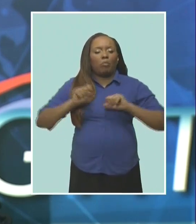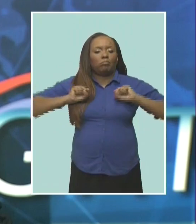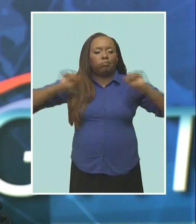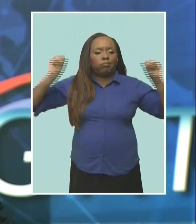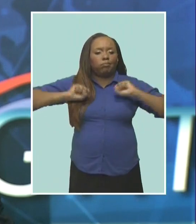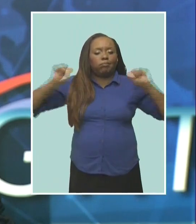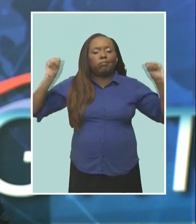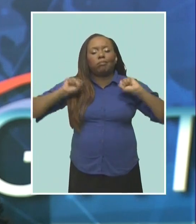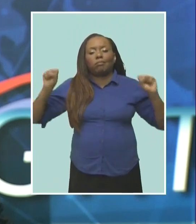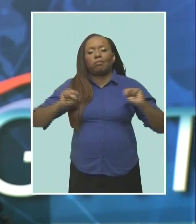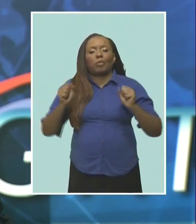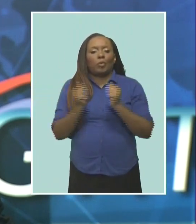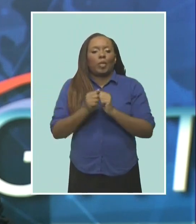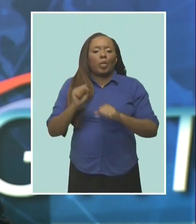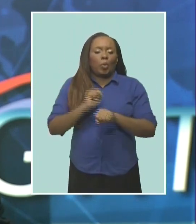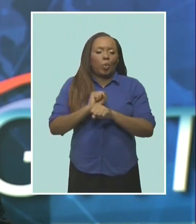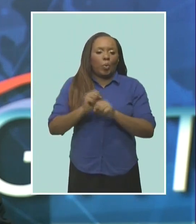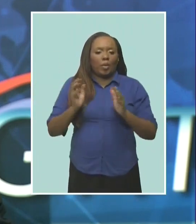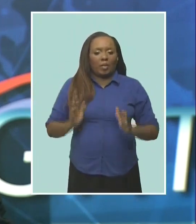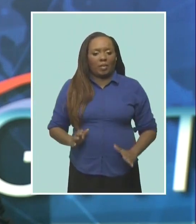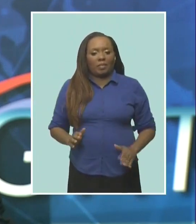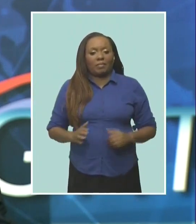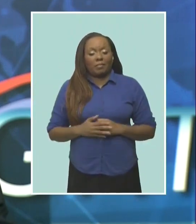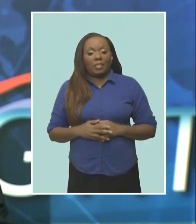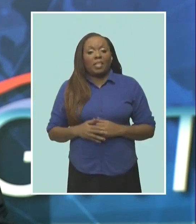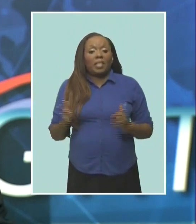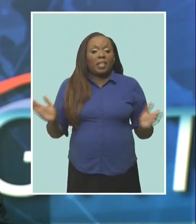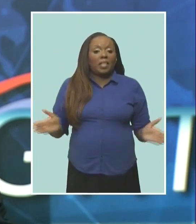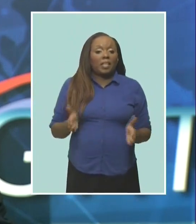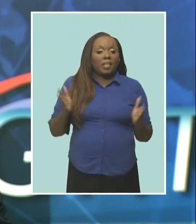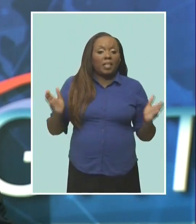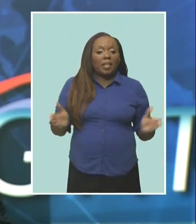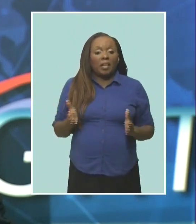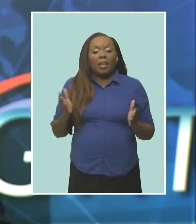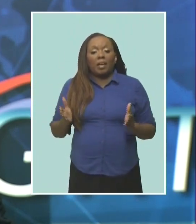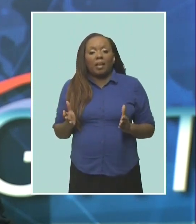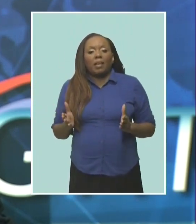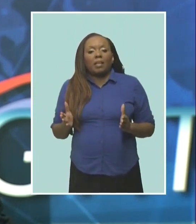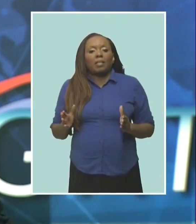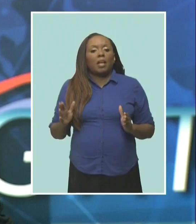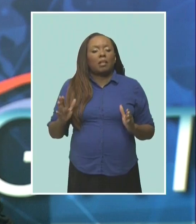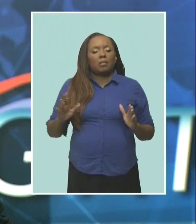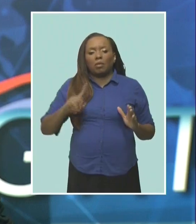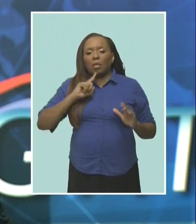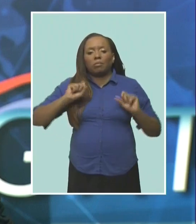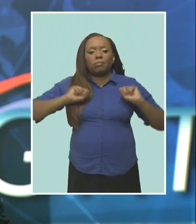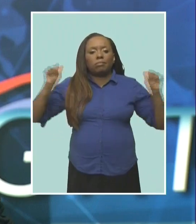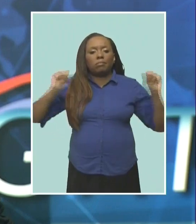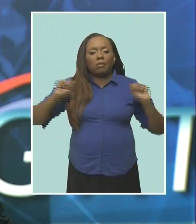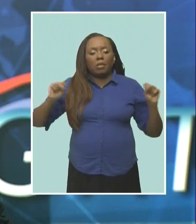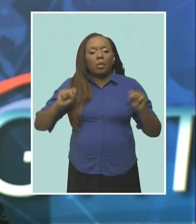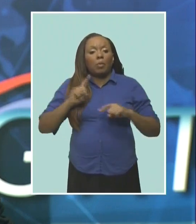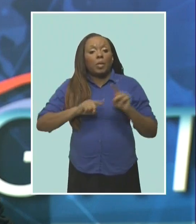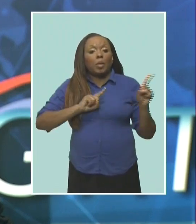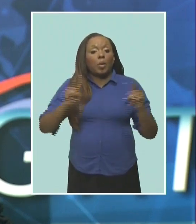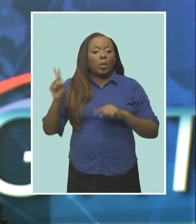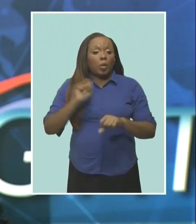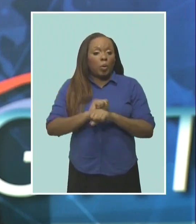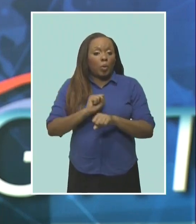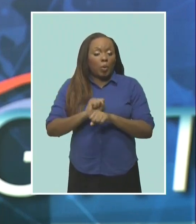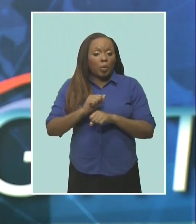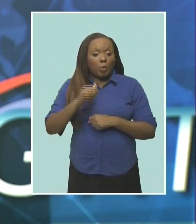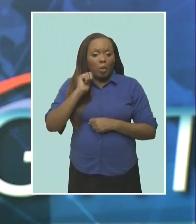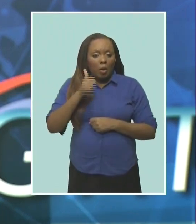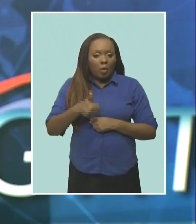activity among workers. Barbadians are being encouraged to step into wellness by wearing their sneakers to work